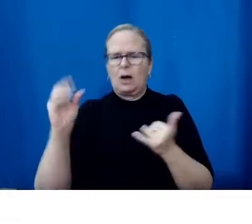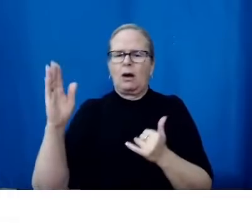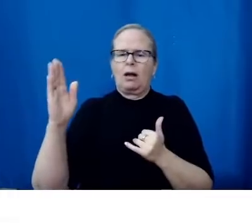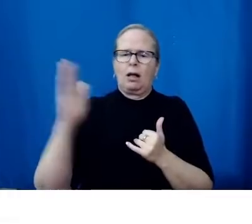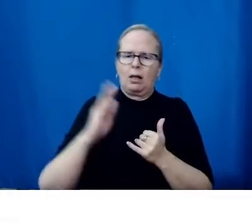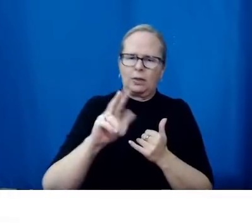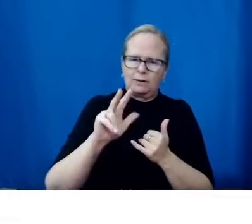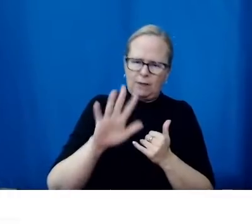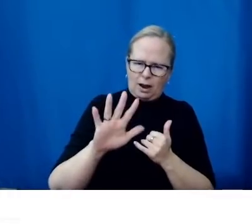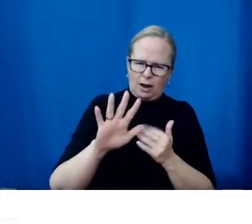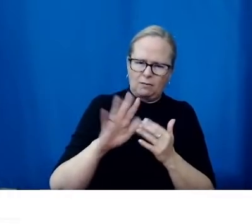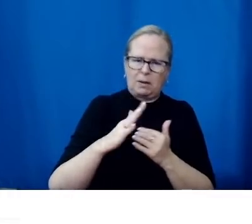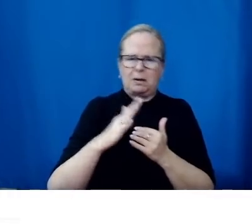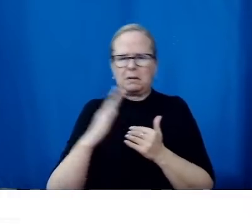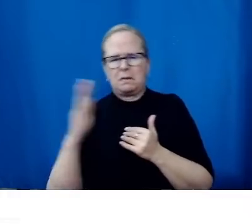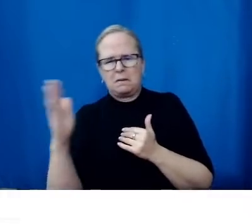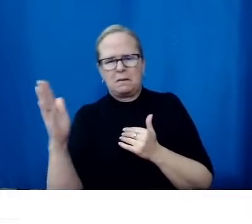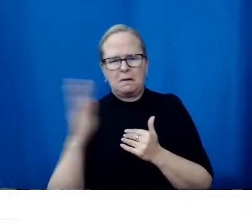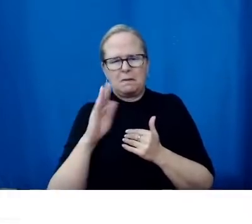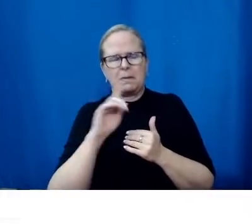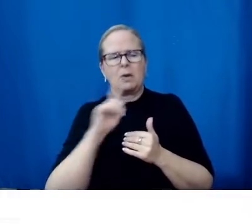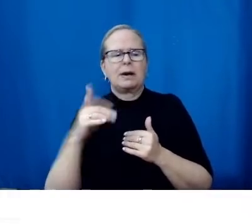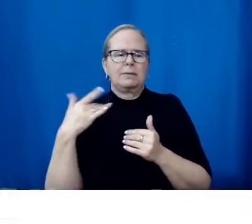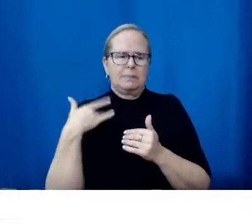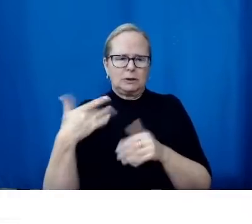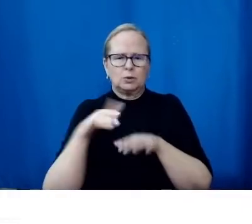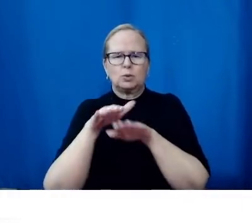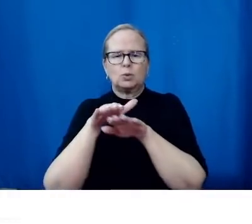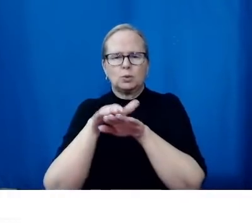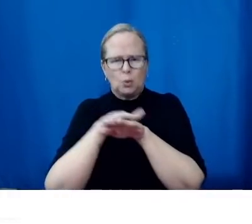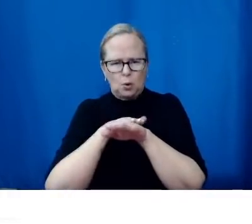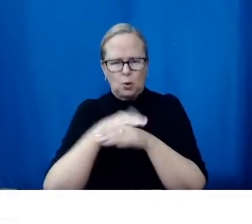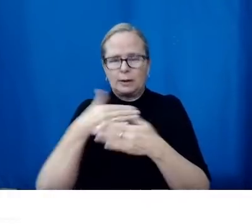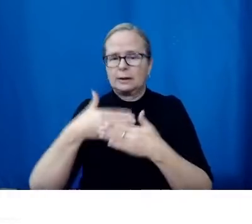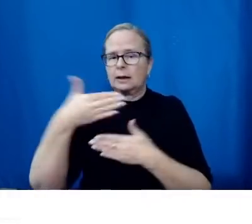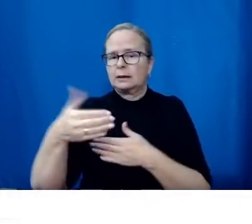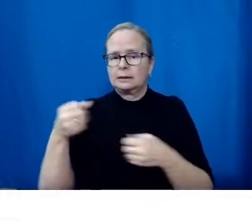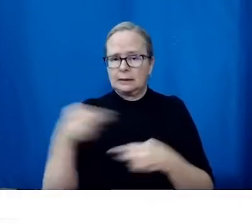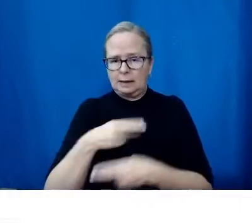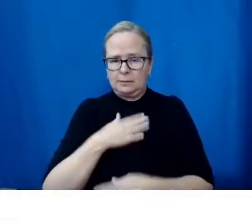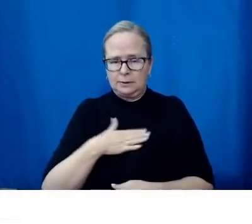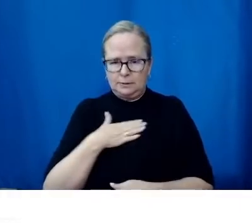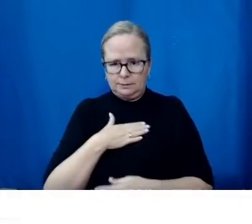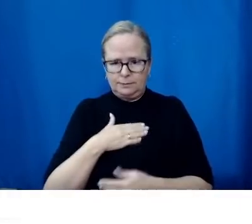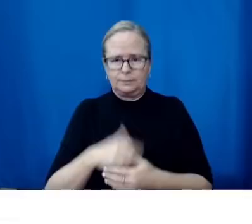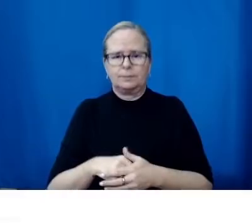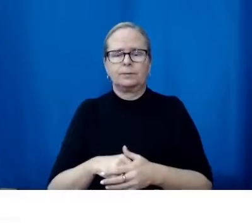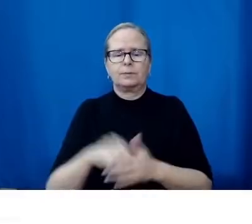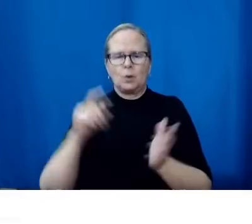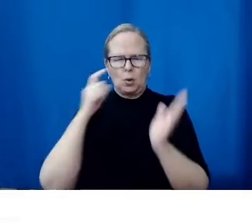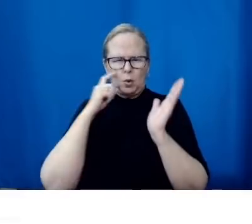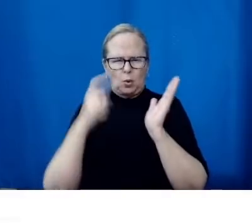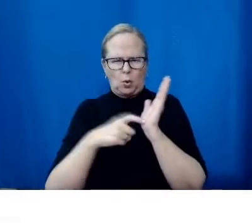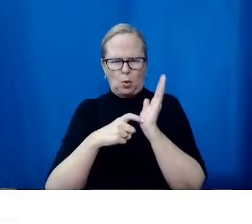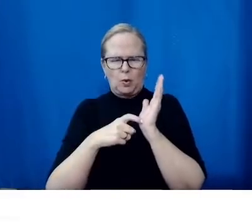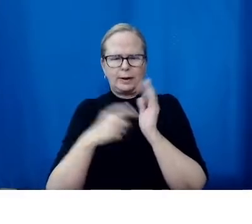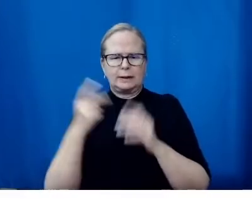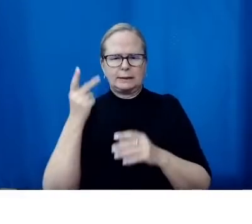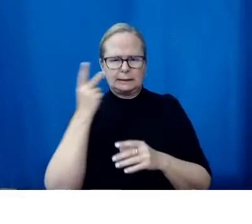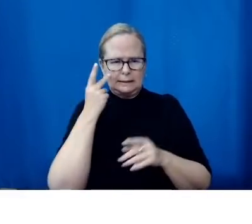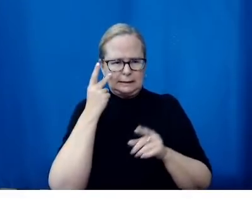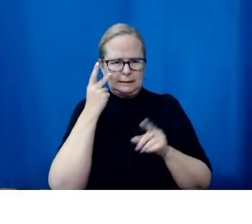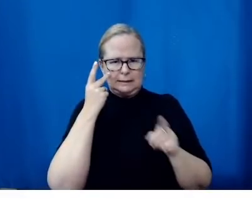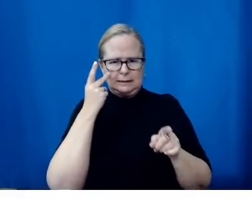but that's a very, very slow trend over time. So next graphic, you can see how